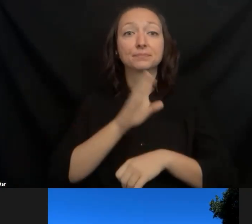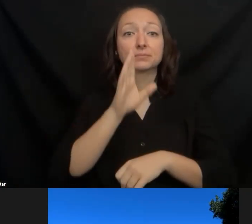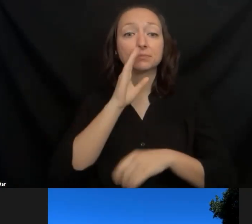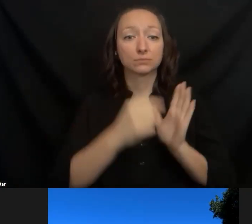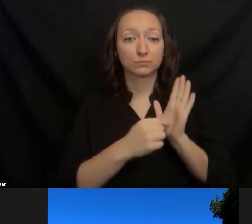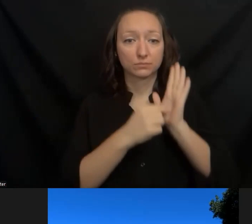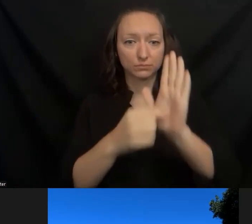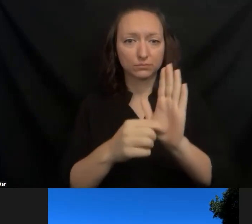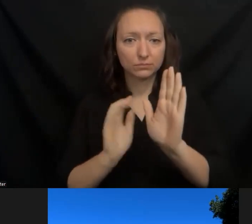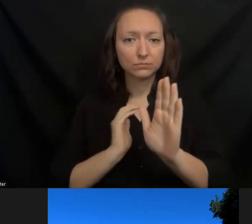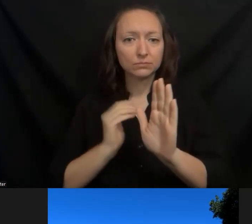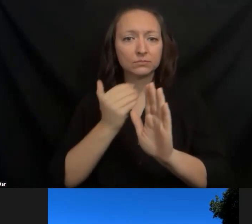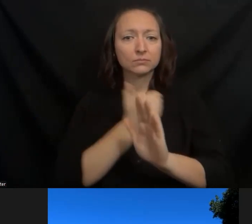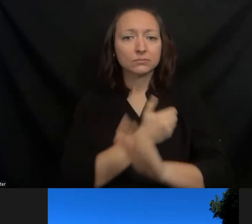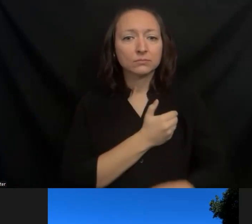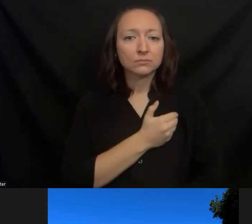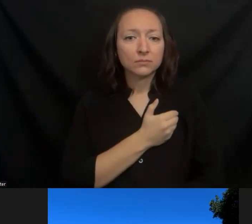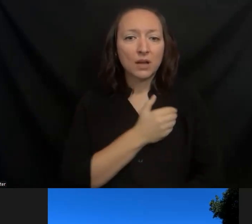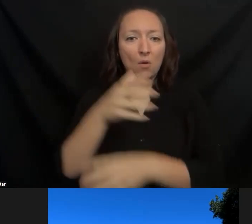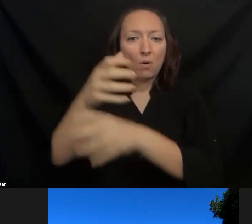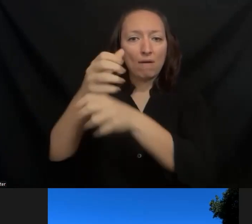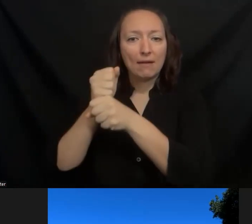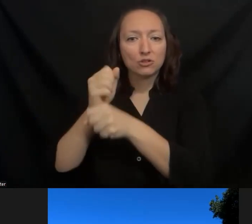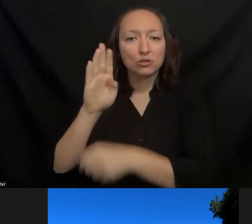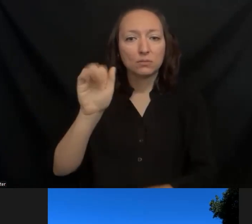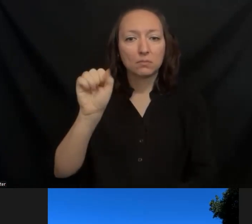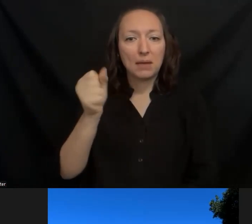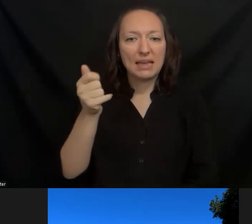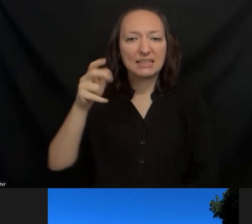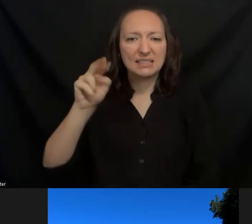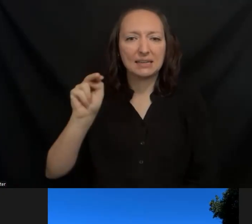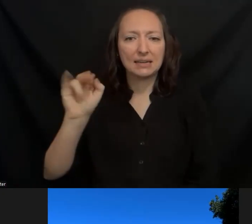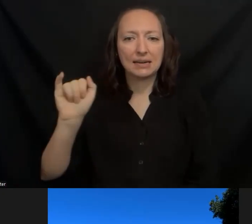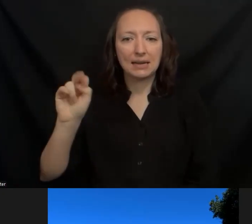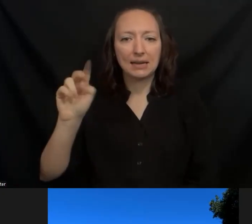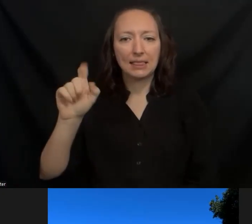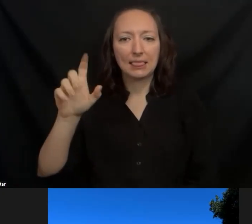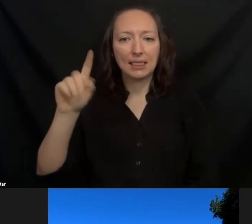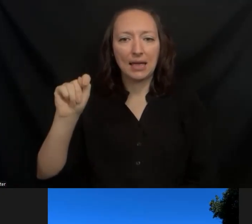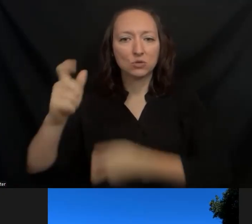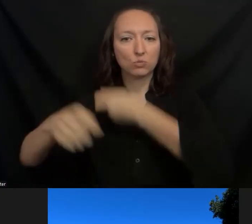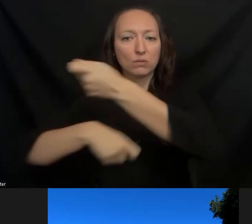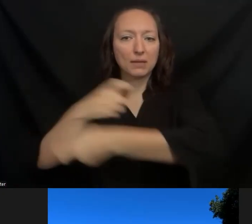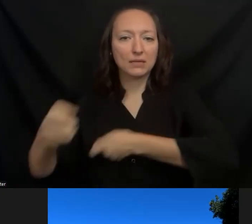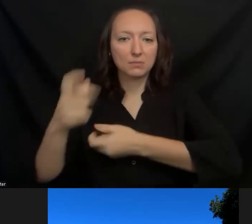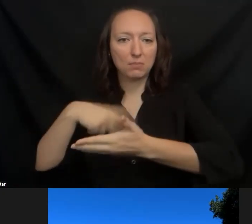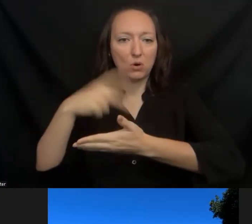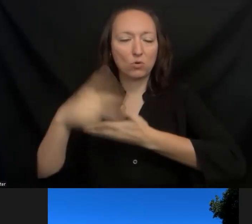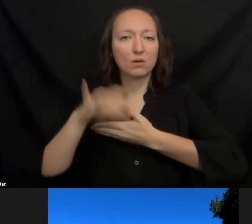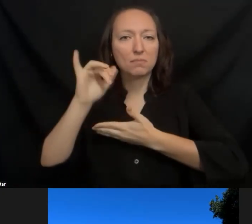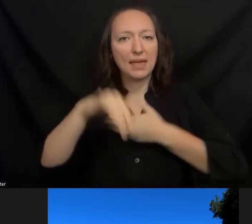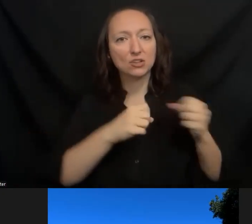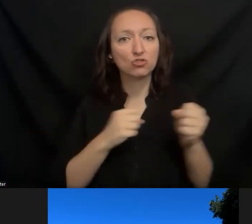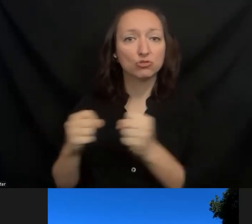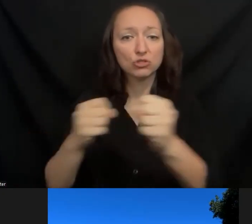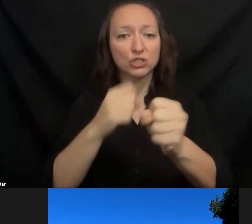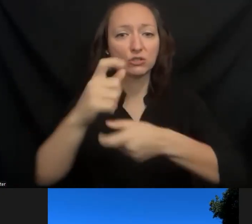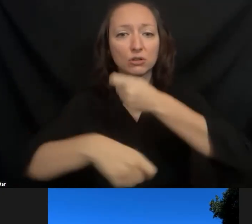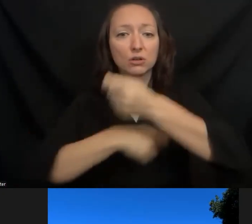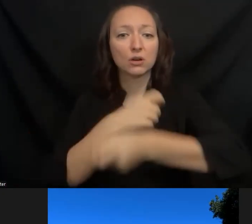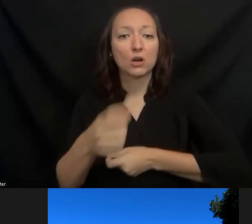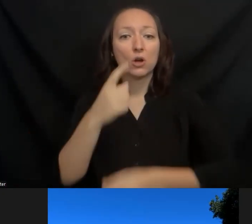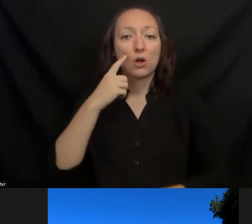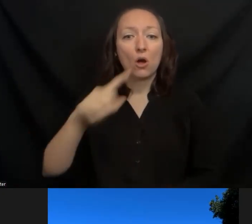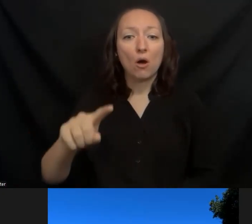catch basin and inlet replacement program. These contracts involve the strategic replacement of our catch basins and inlets to